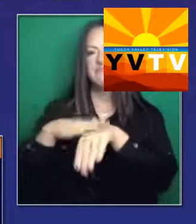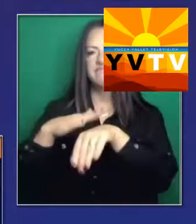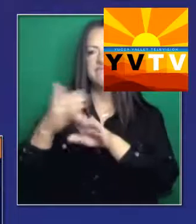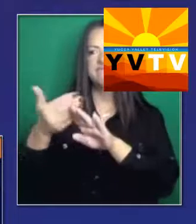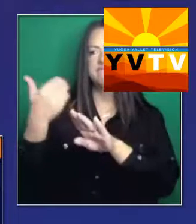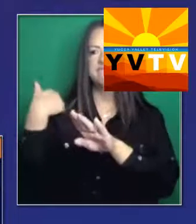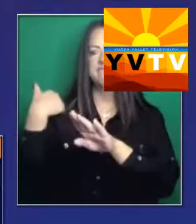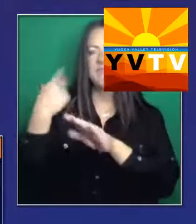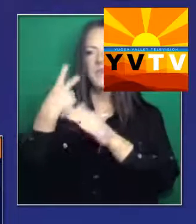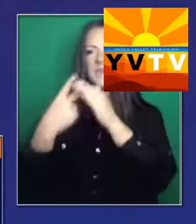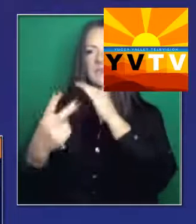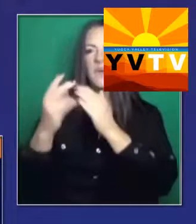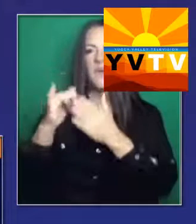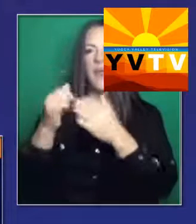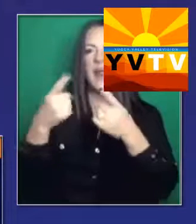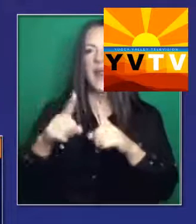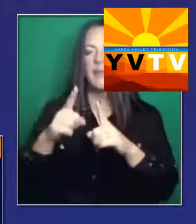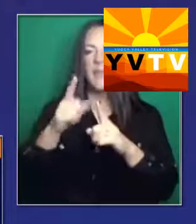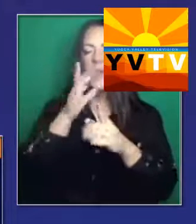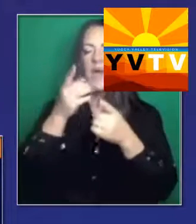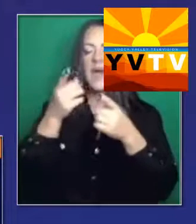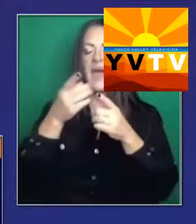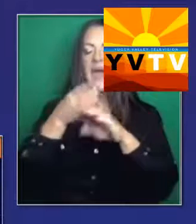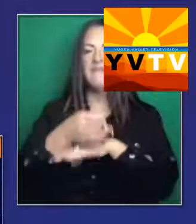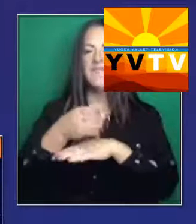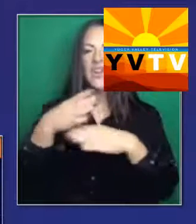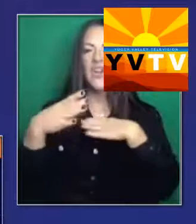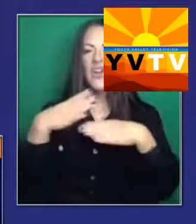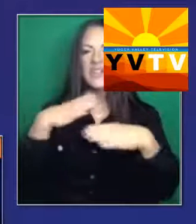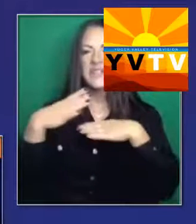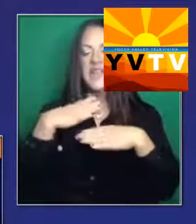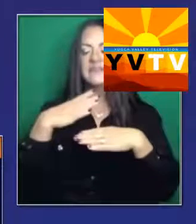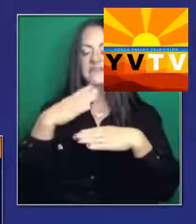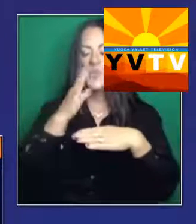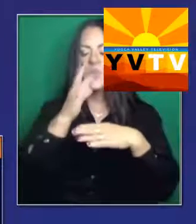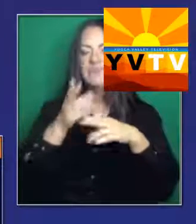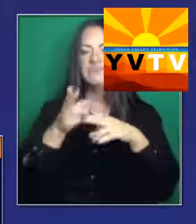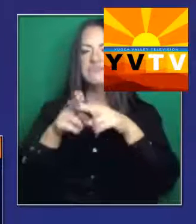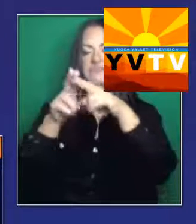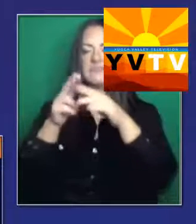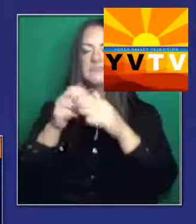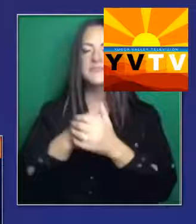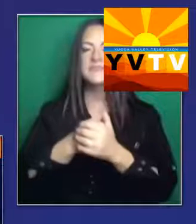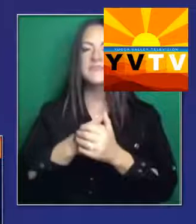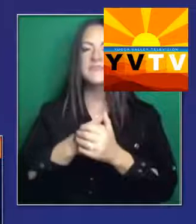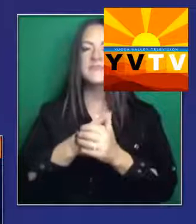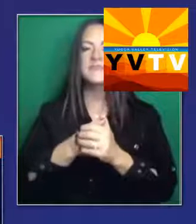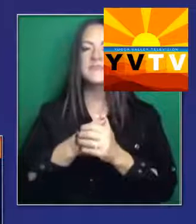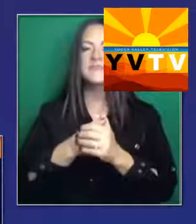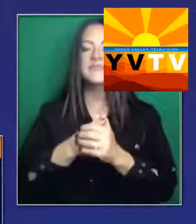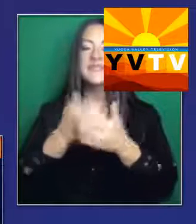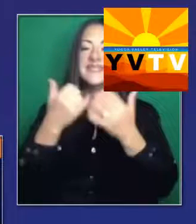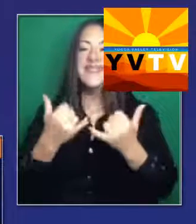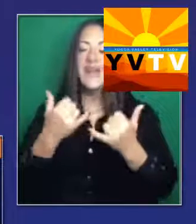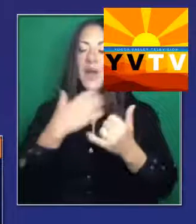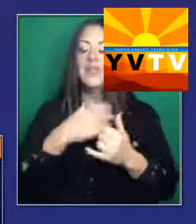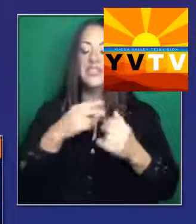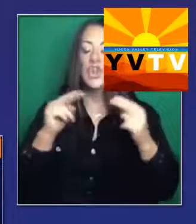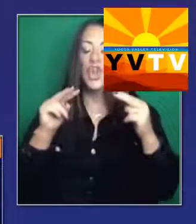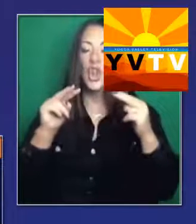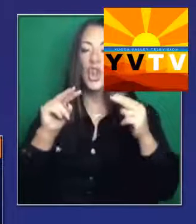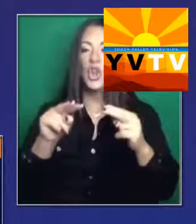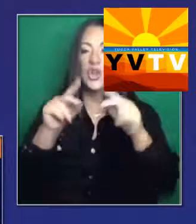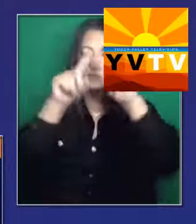we believe in the next number of days and weeks from the holiday season. Let's take a look at ICU capacity statewide.